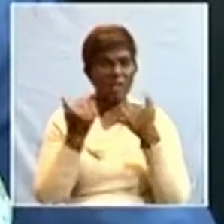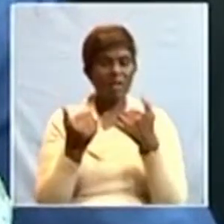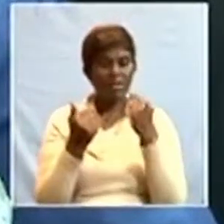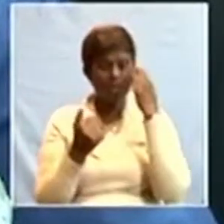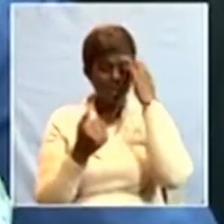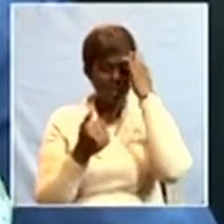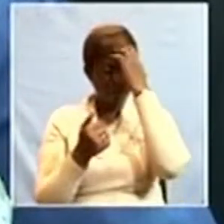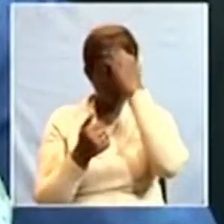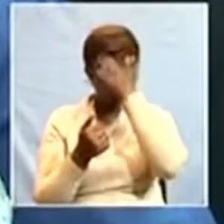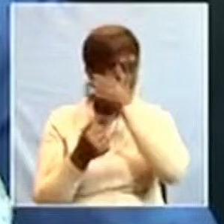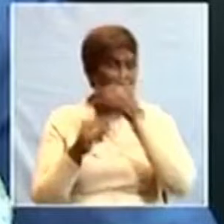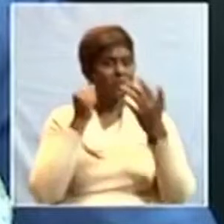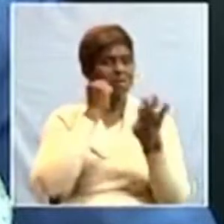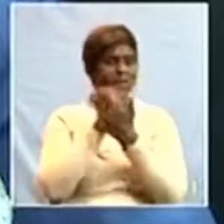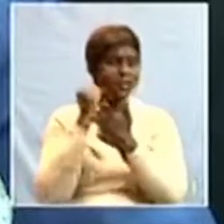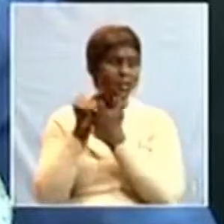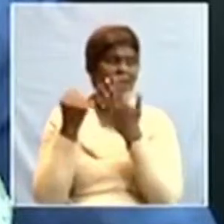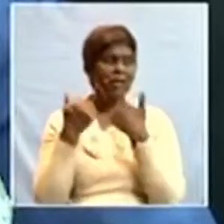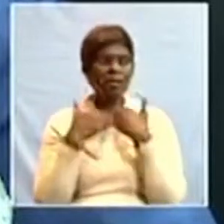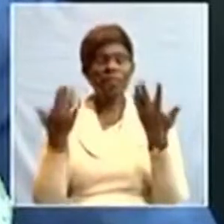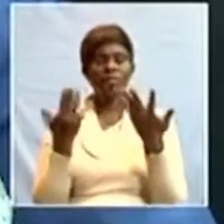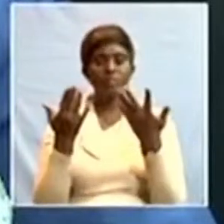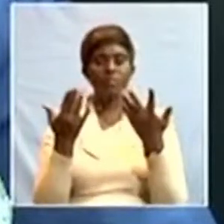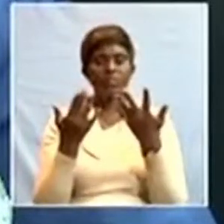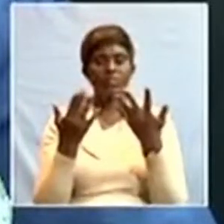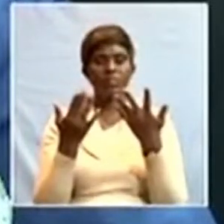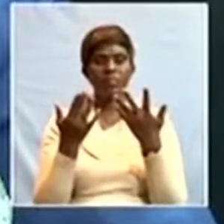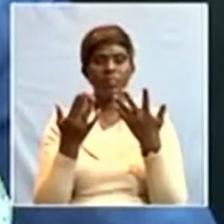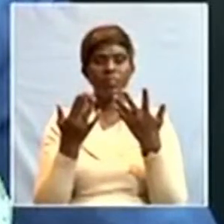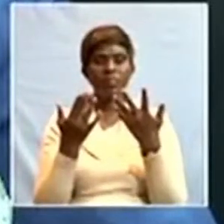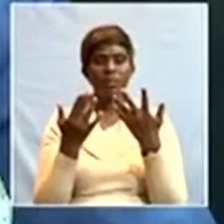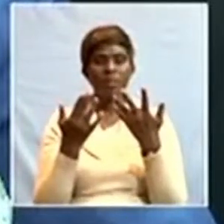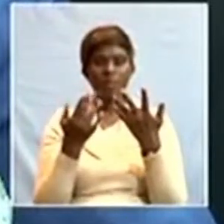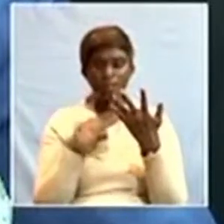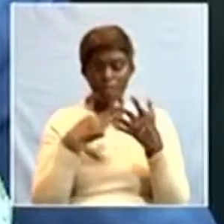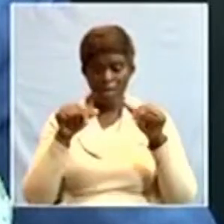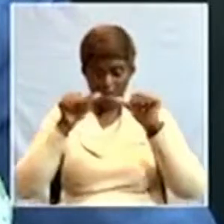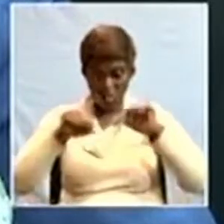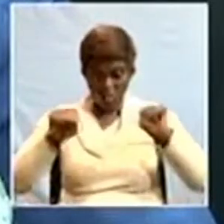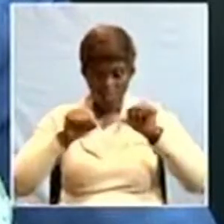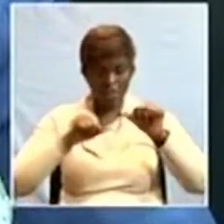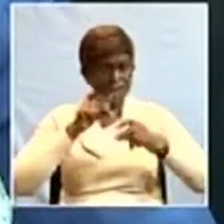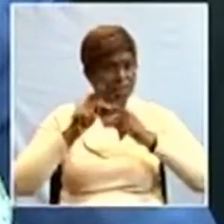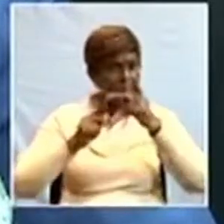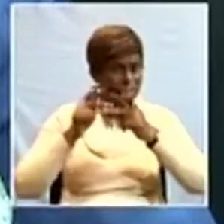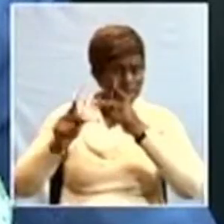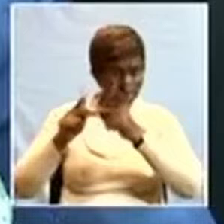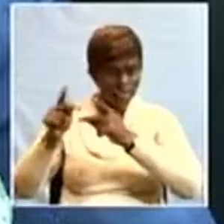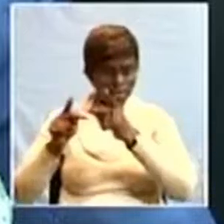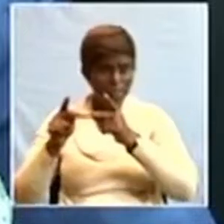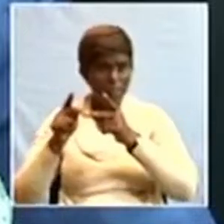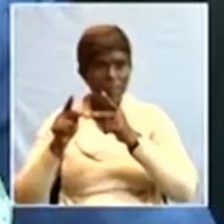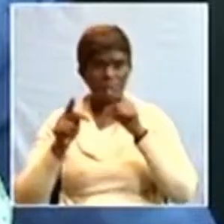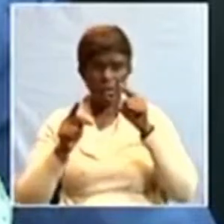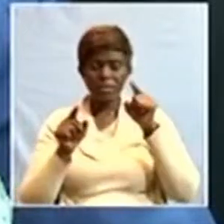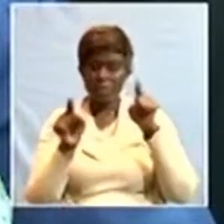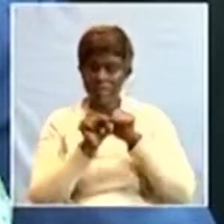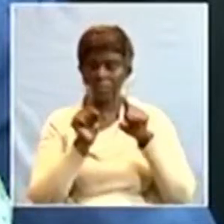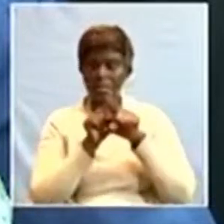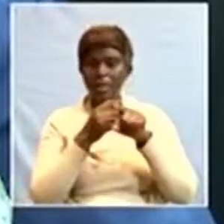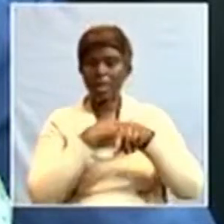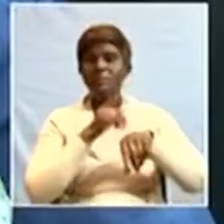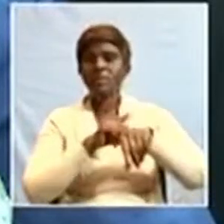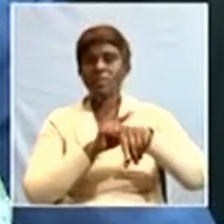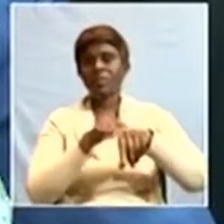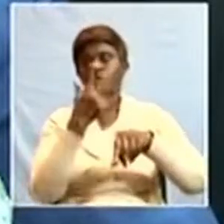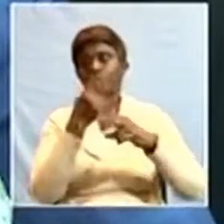No stamps, no. I mean, so if and the audit process, it takes time.